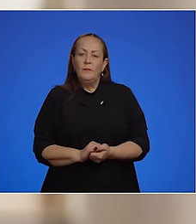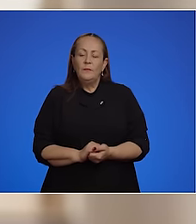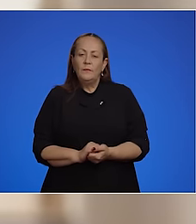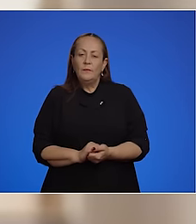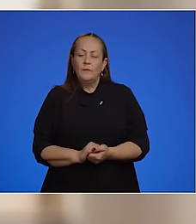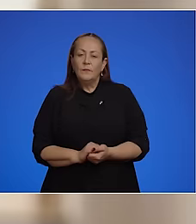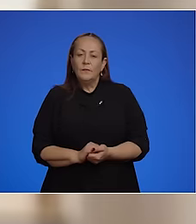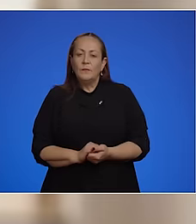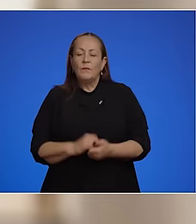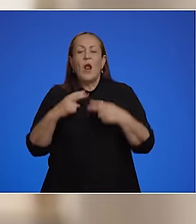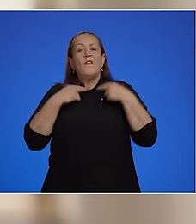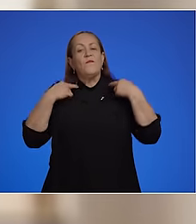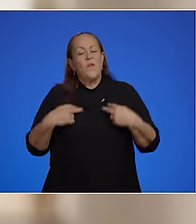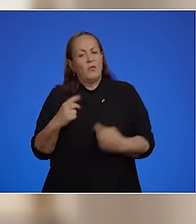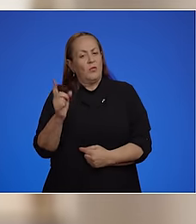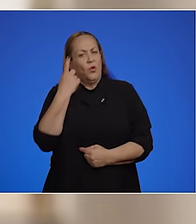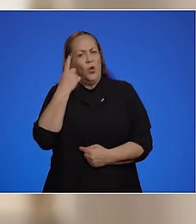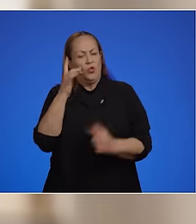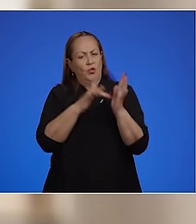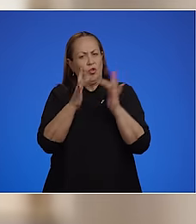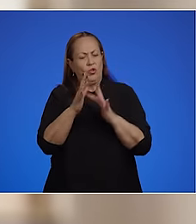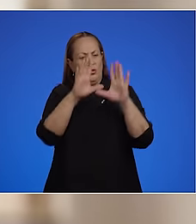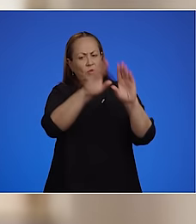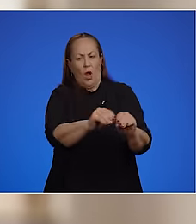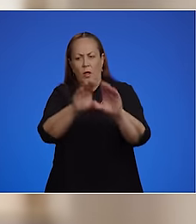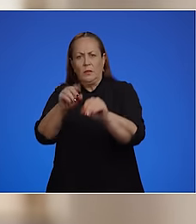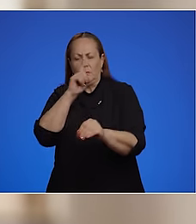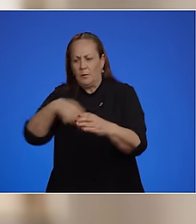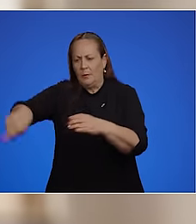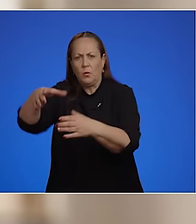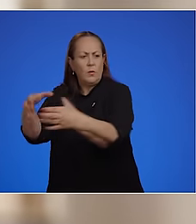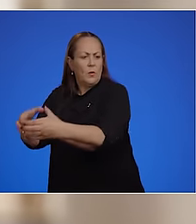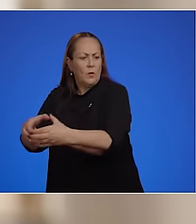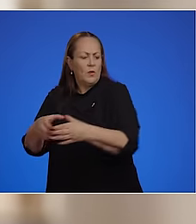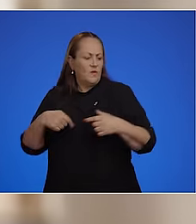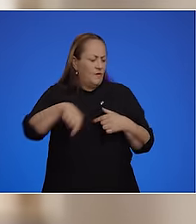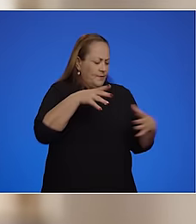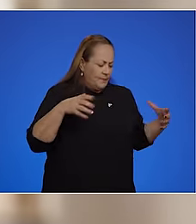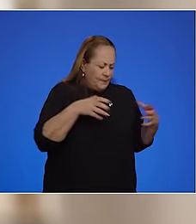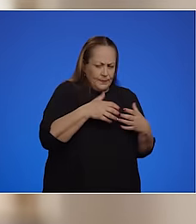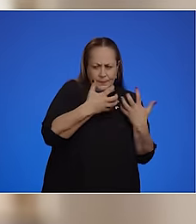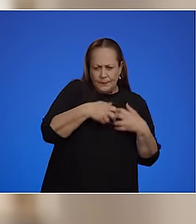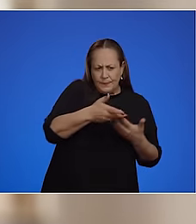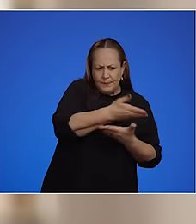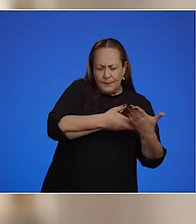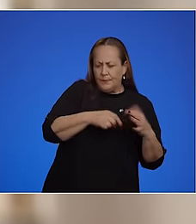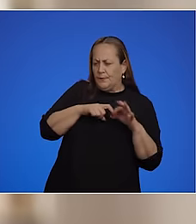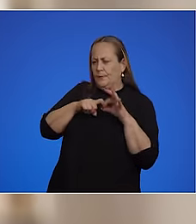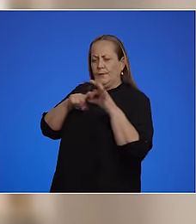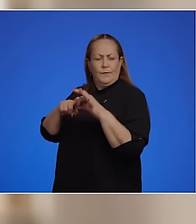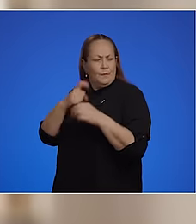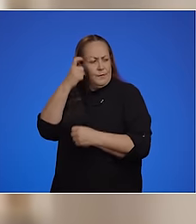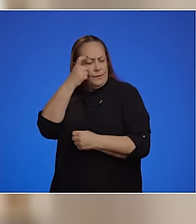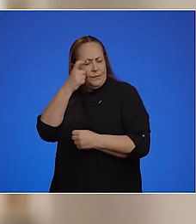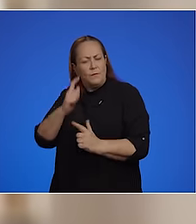When the Pharisees heard that Jesus had silenced the Sadducees, they got together, and to disconcert him, one of them put a question,